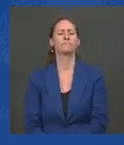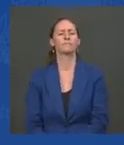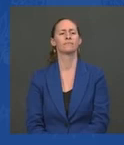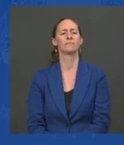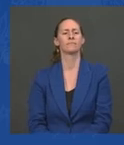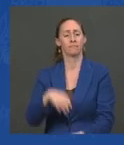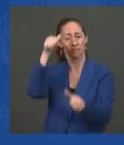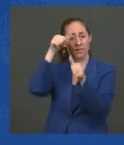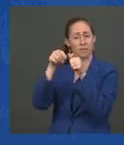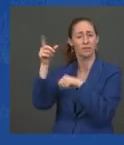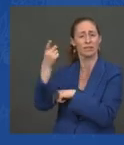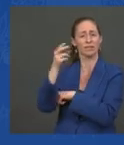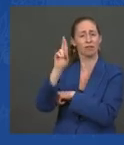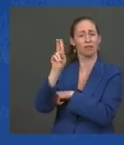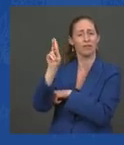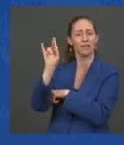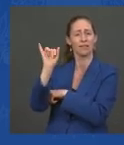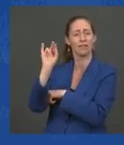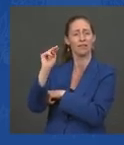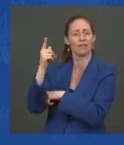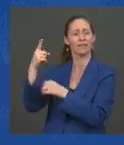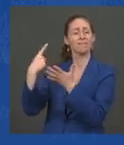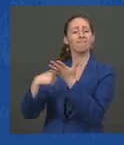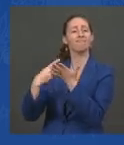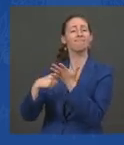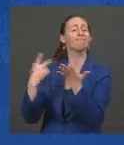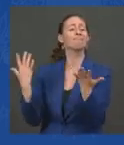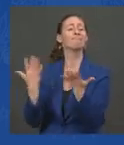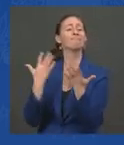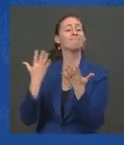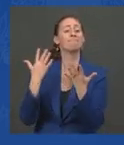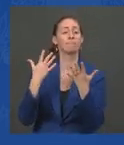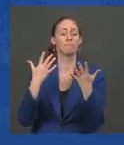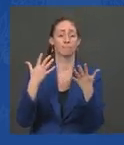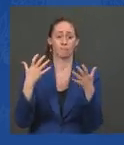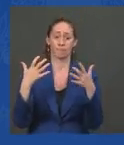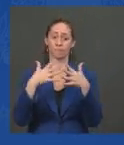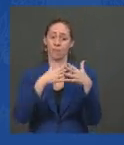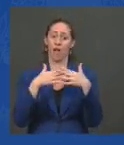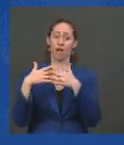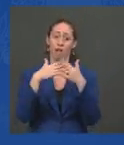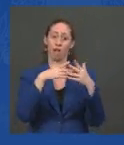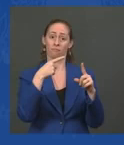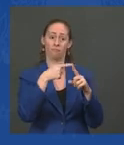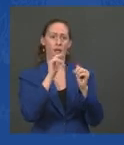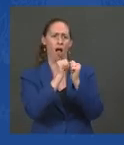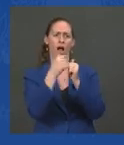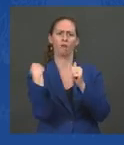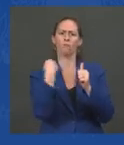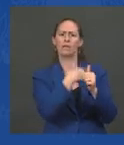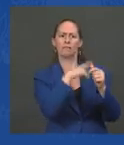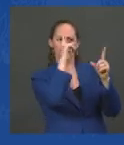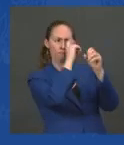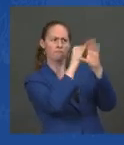this, America is not defined by her perfection.